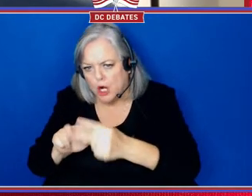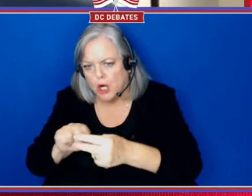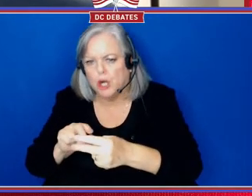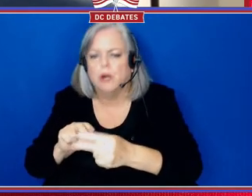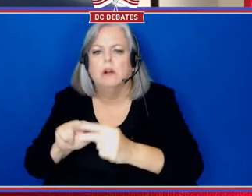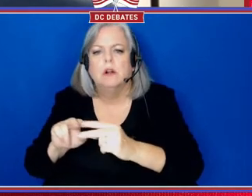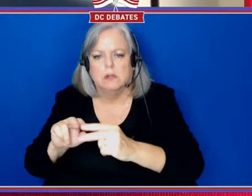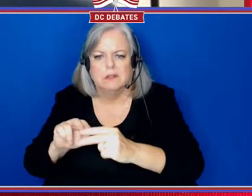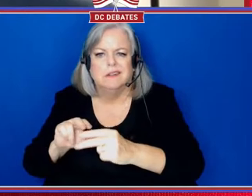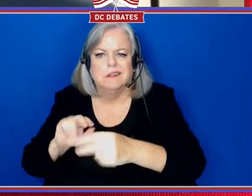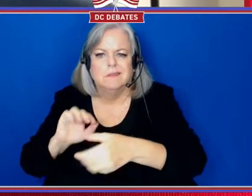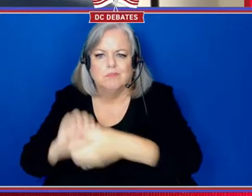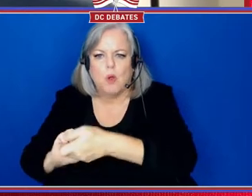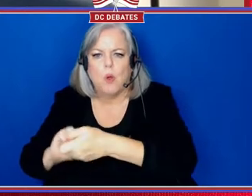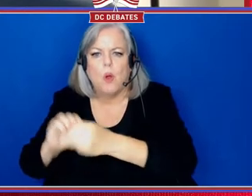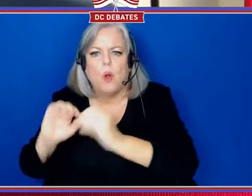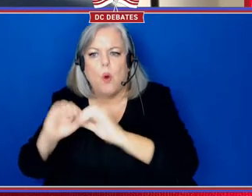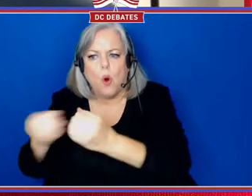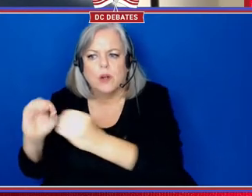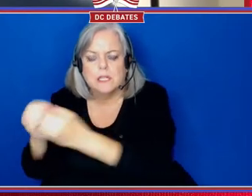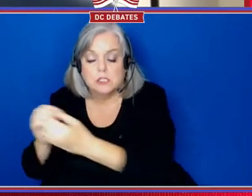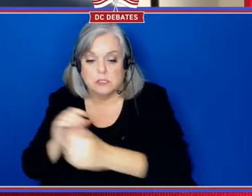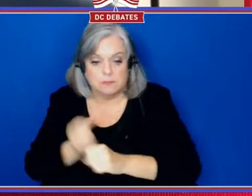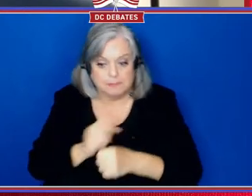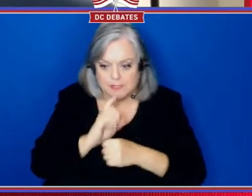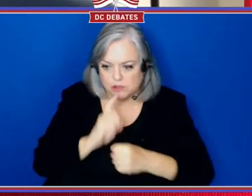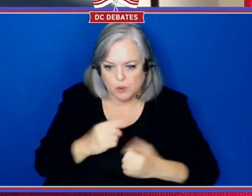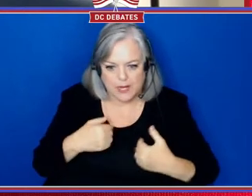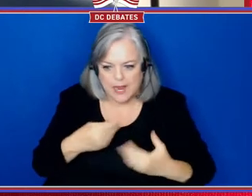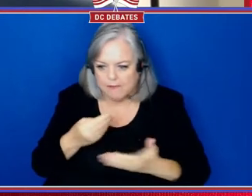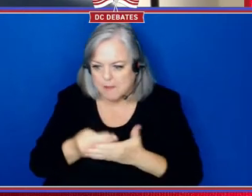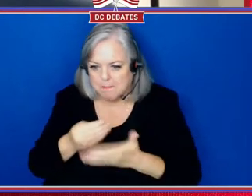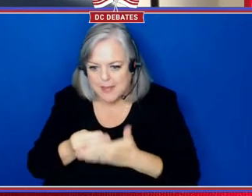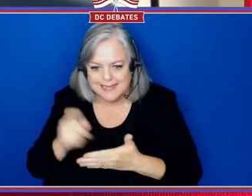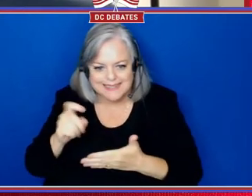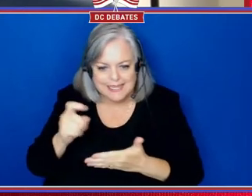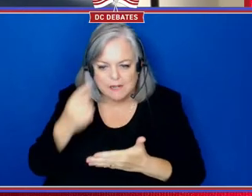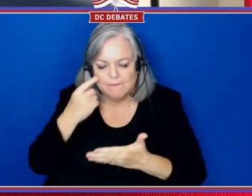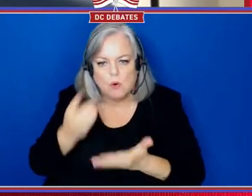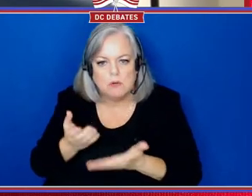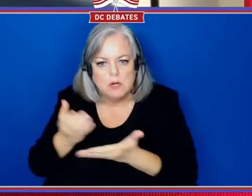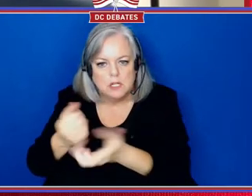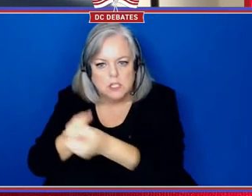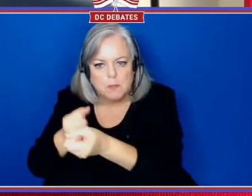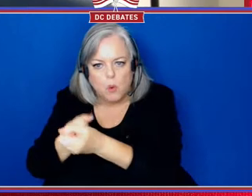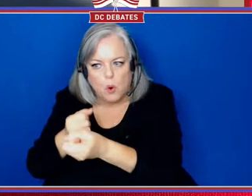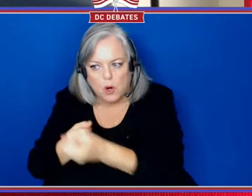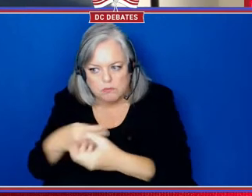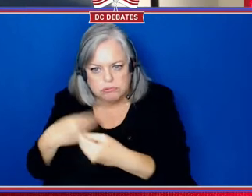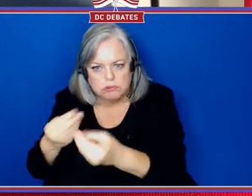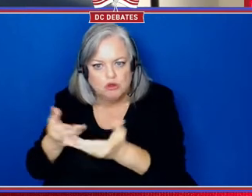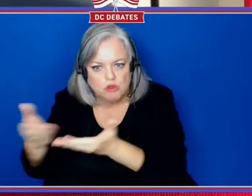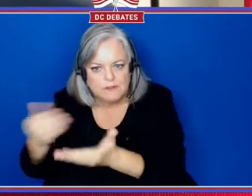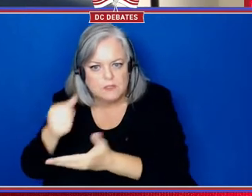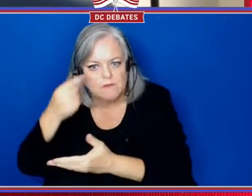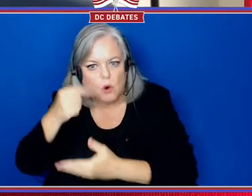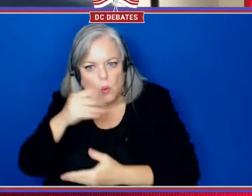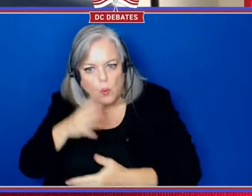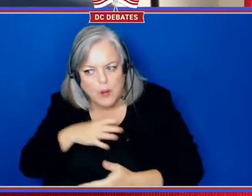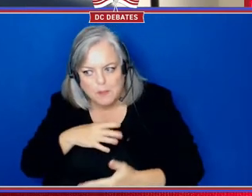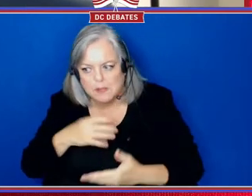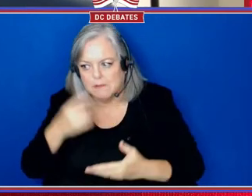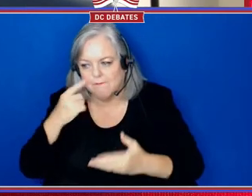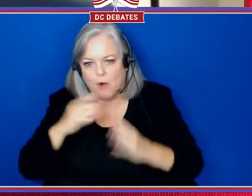make sure that women are getting services, that women have additional housing when they need it. And we've